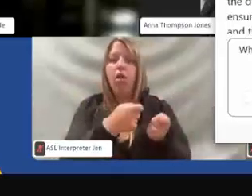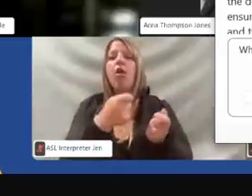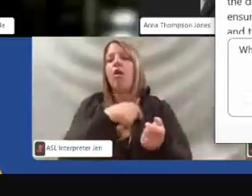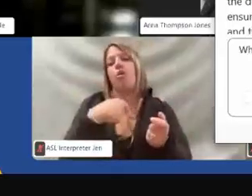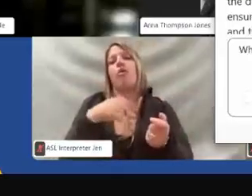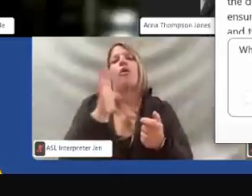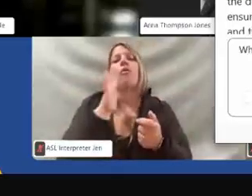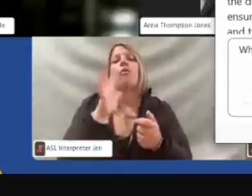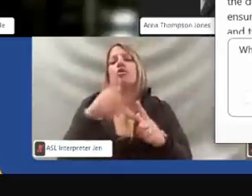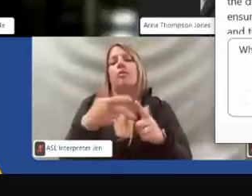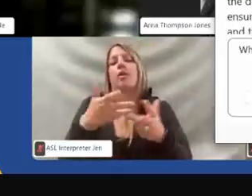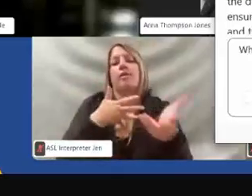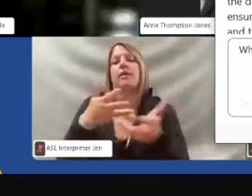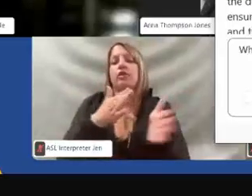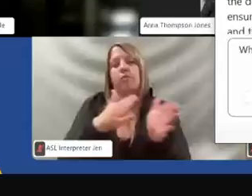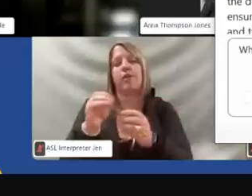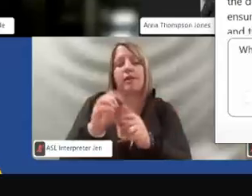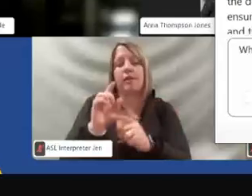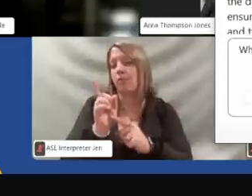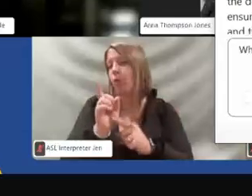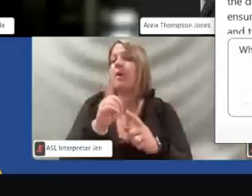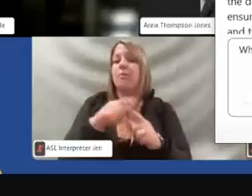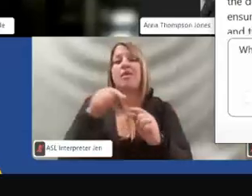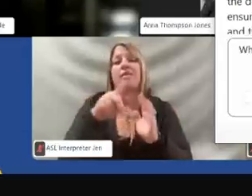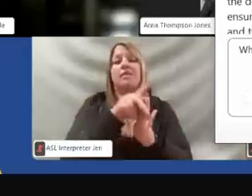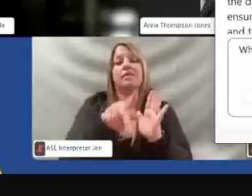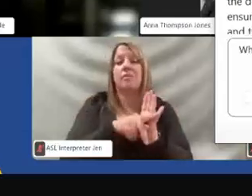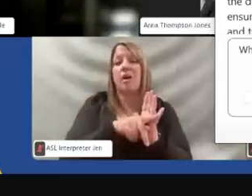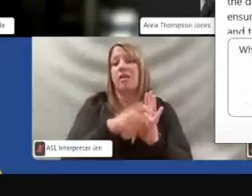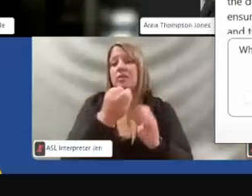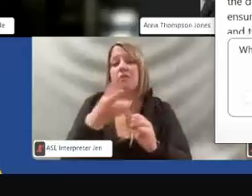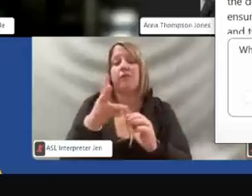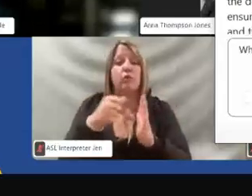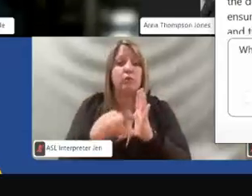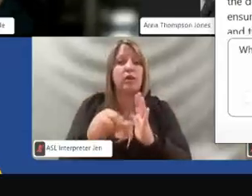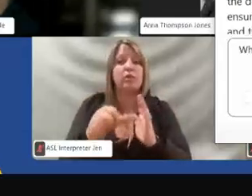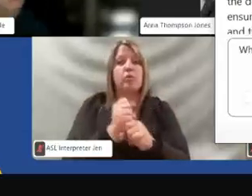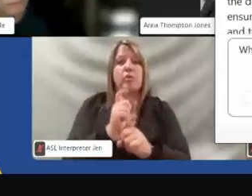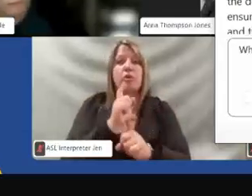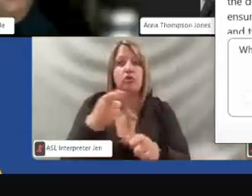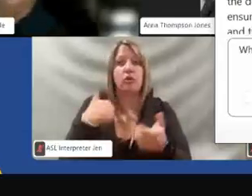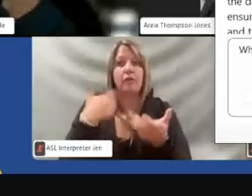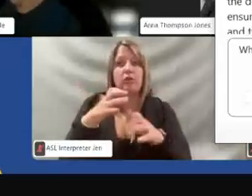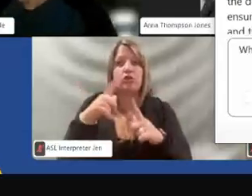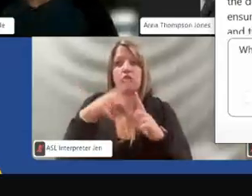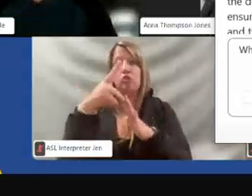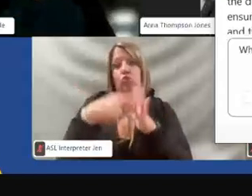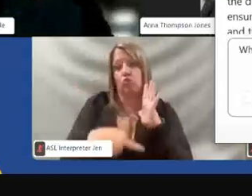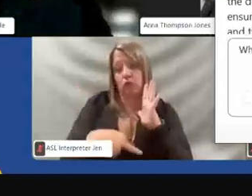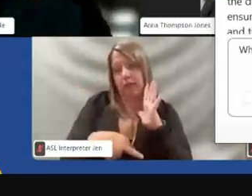talk about that engagement plan in a bit. But this policy is in here. It's a few pages. I do want to have folks make sure that you have a chance to look through